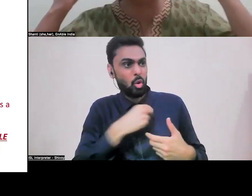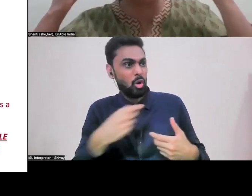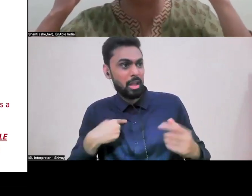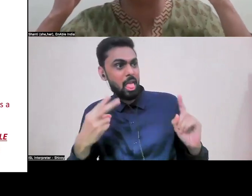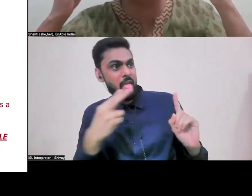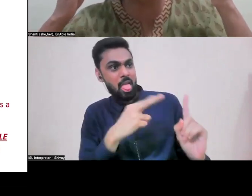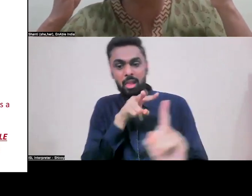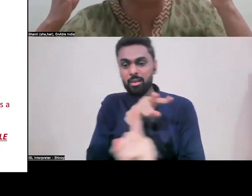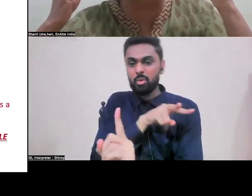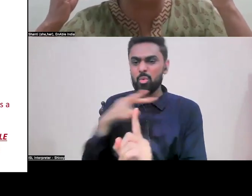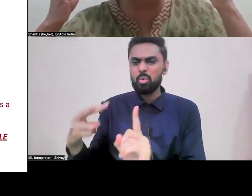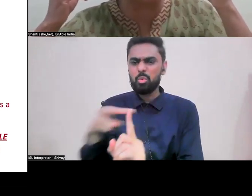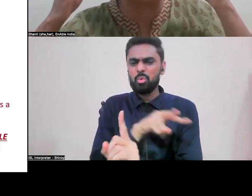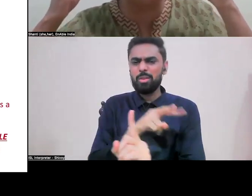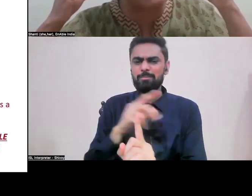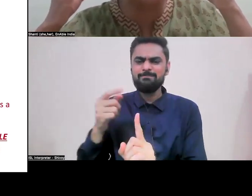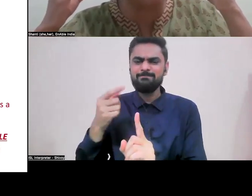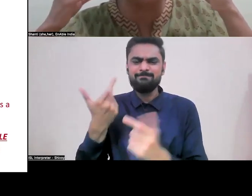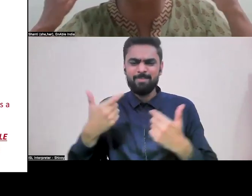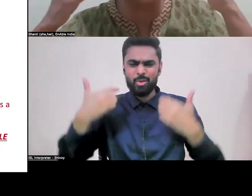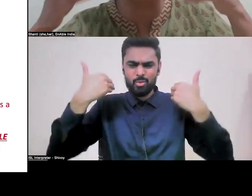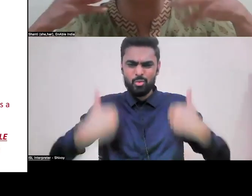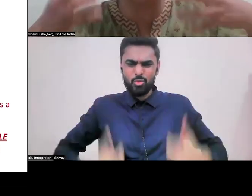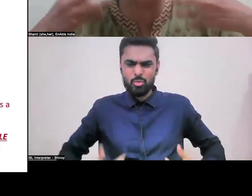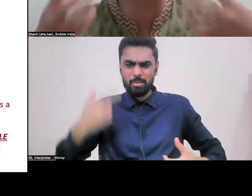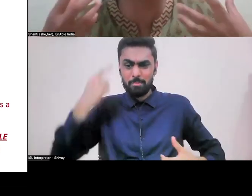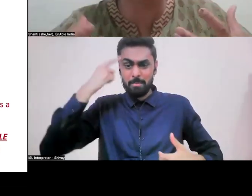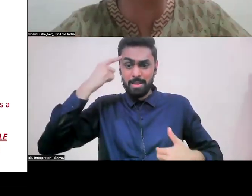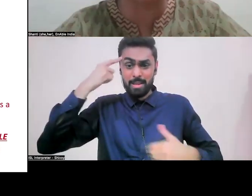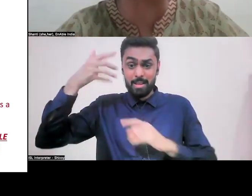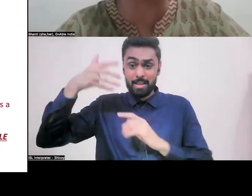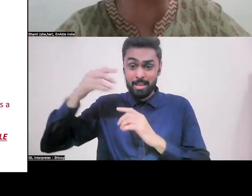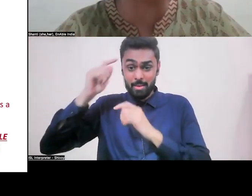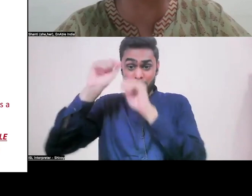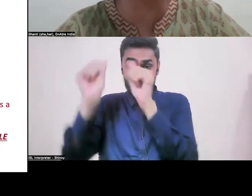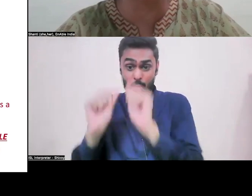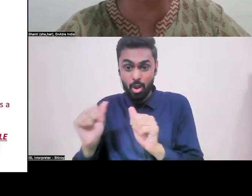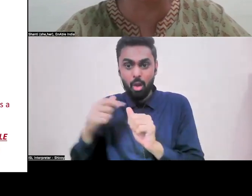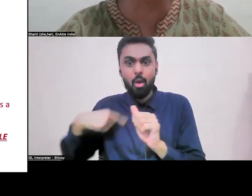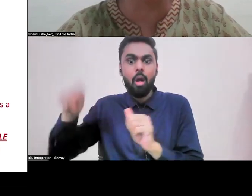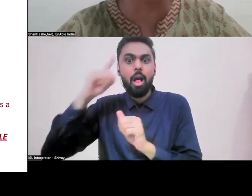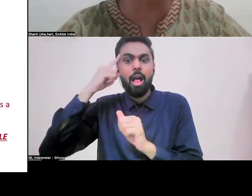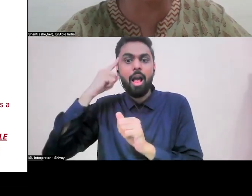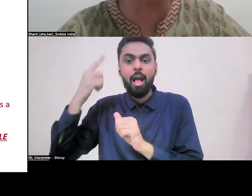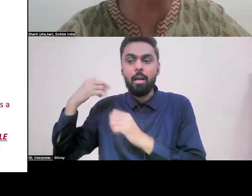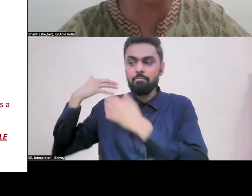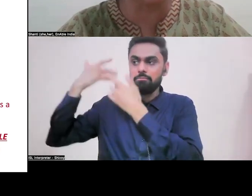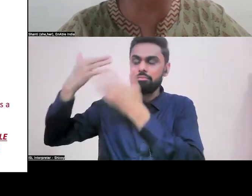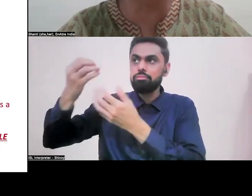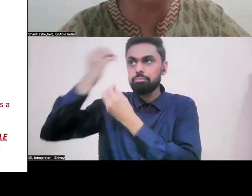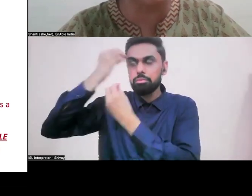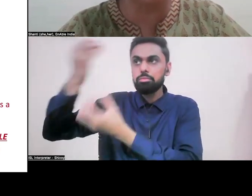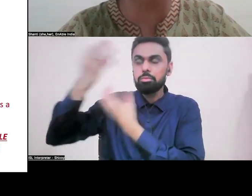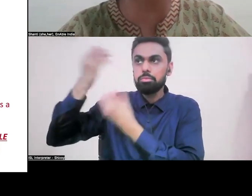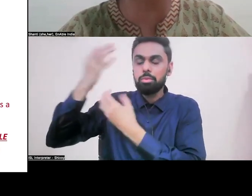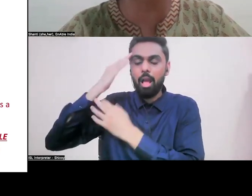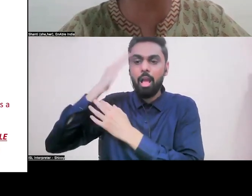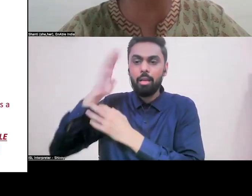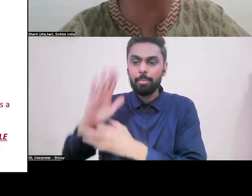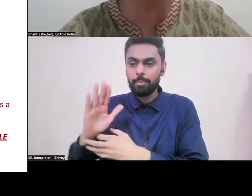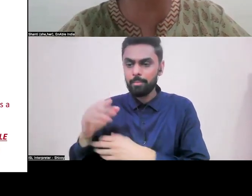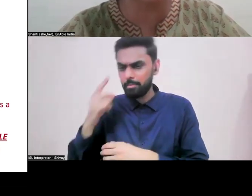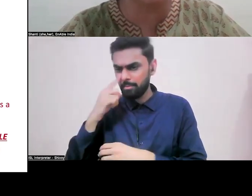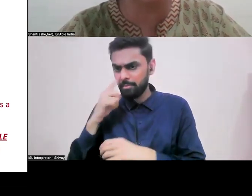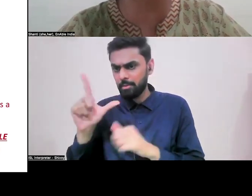we need to understand it as a human problem, and a mental model is something that we all humans have, right? Yeah. And also Alisha Manta says,